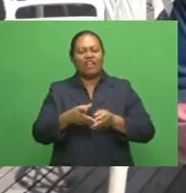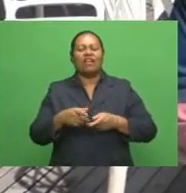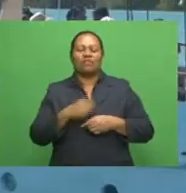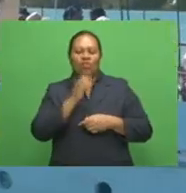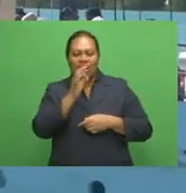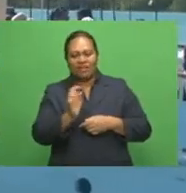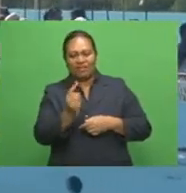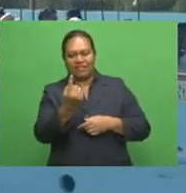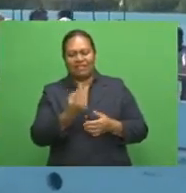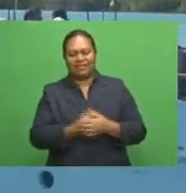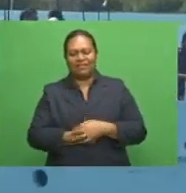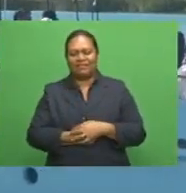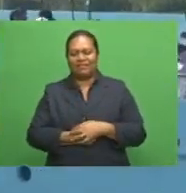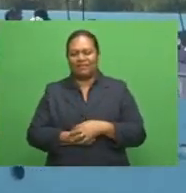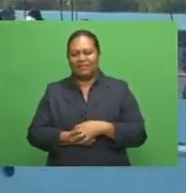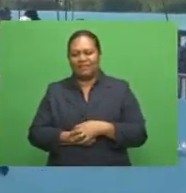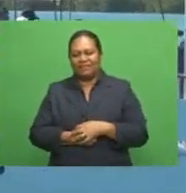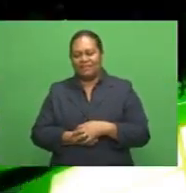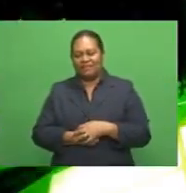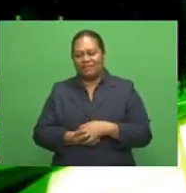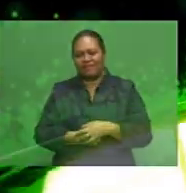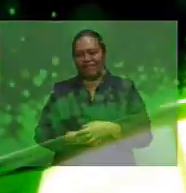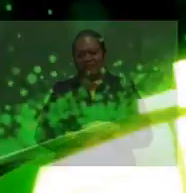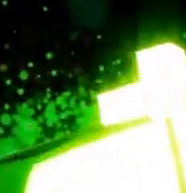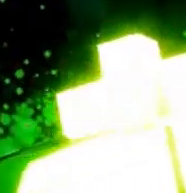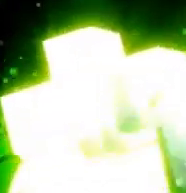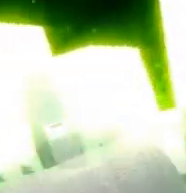Felipe Naikaso, FBC News.